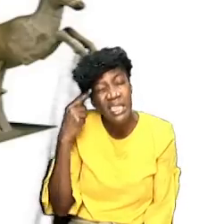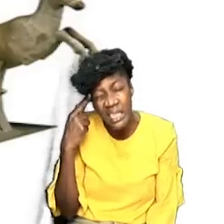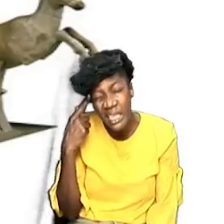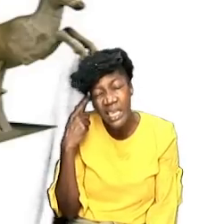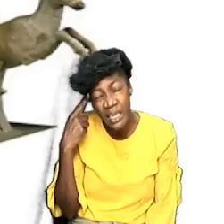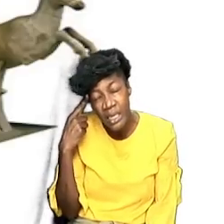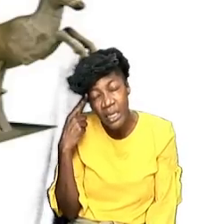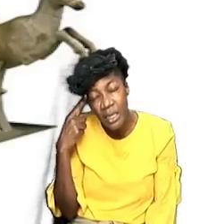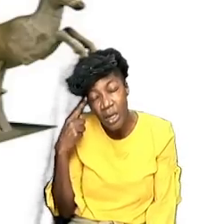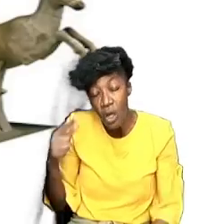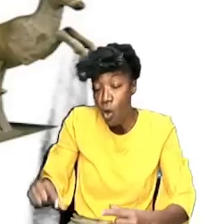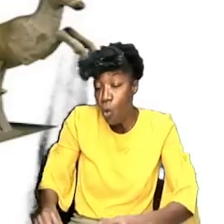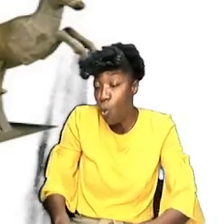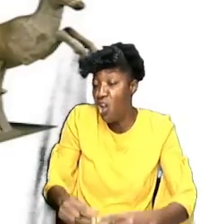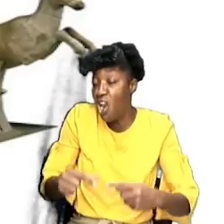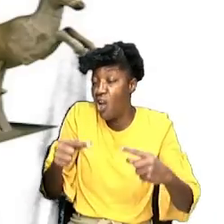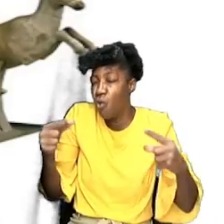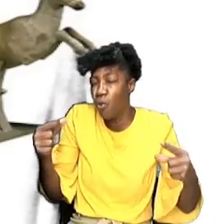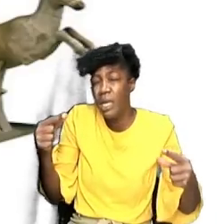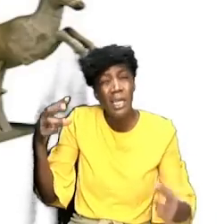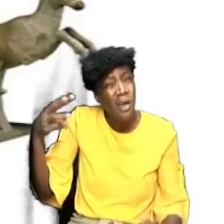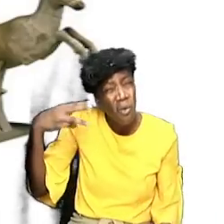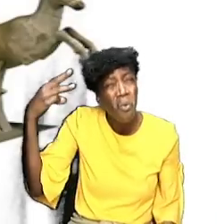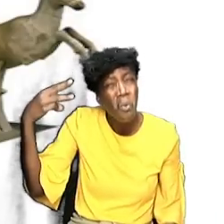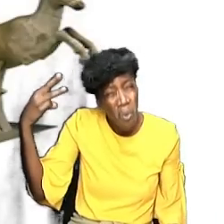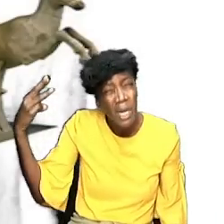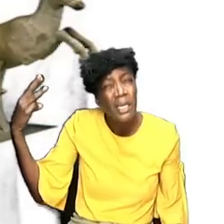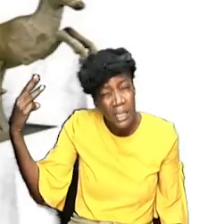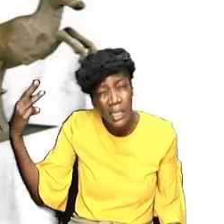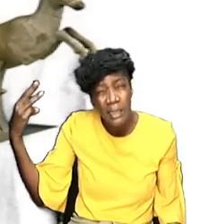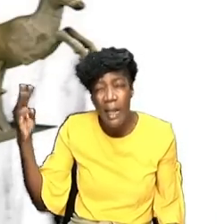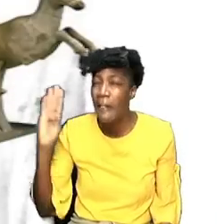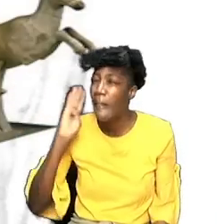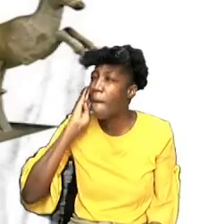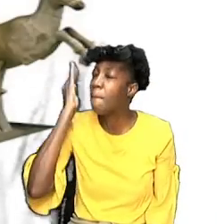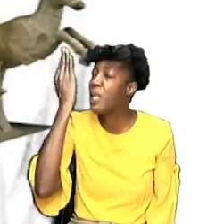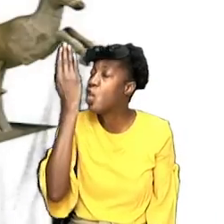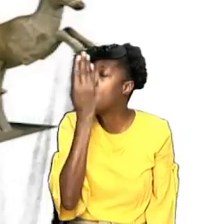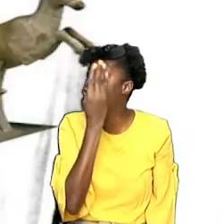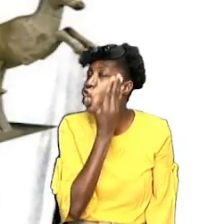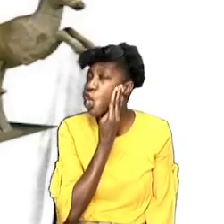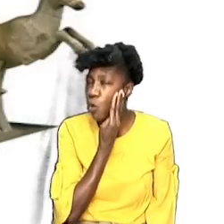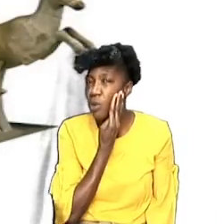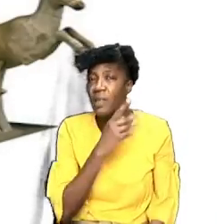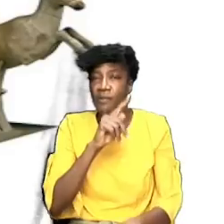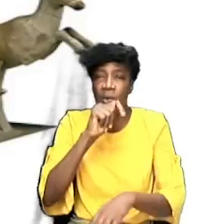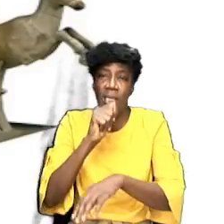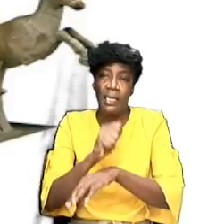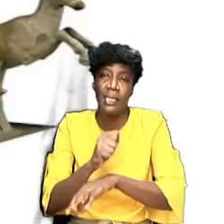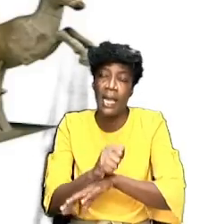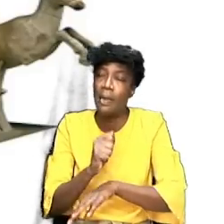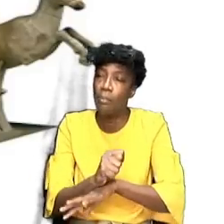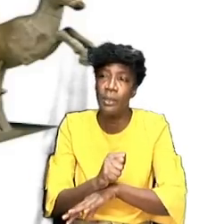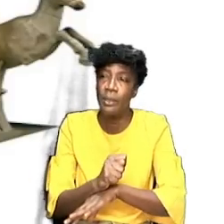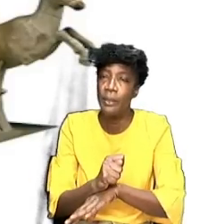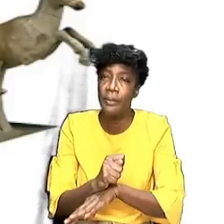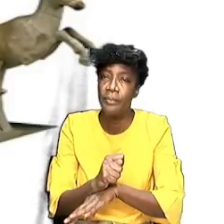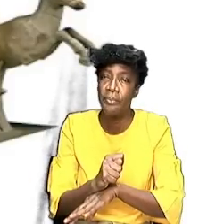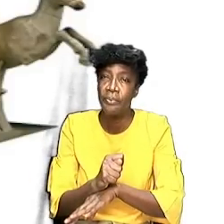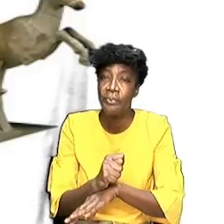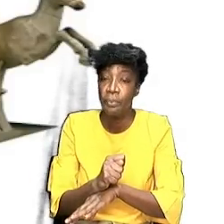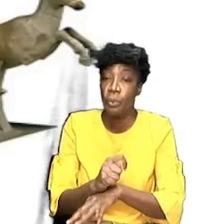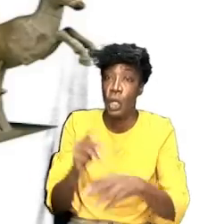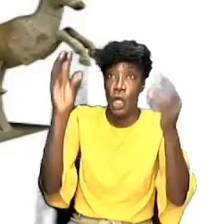one of the great wonders of the world. It was a beautiful temple. It had magnificent